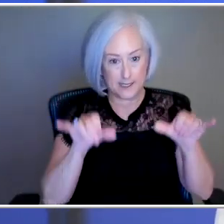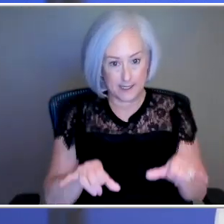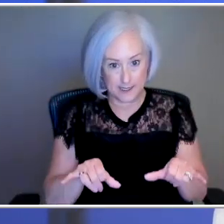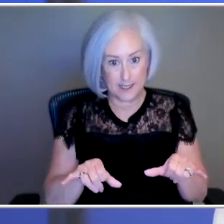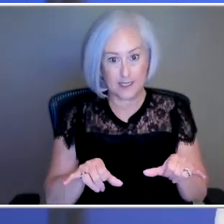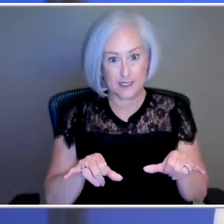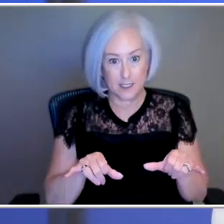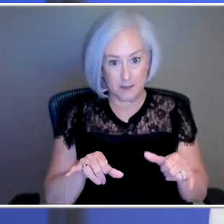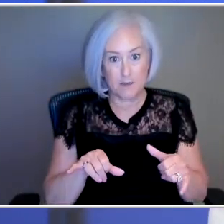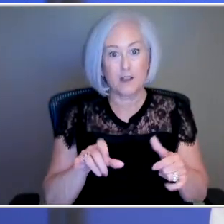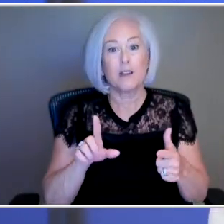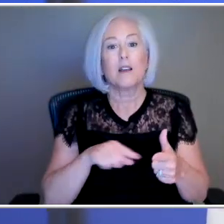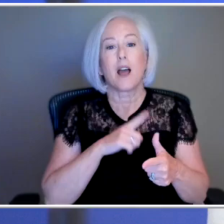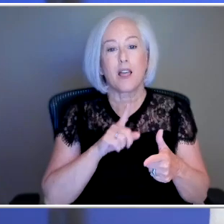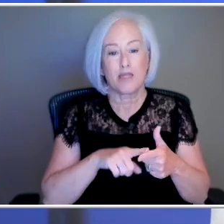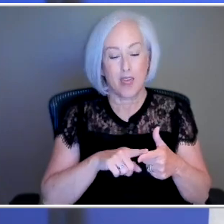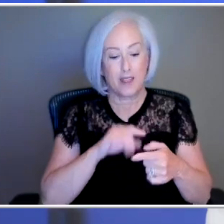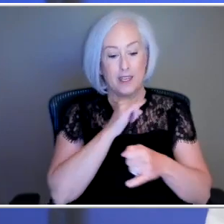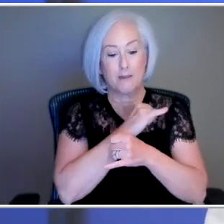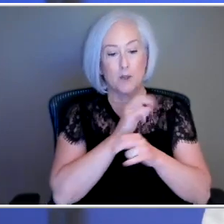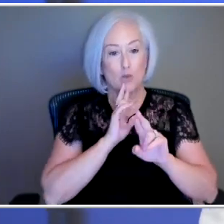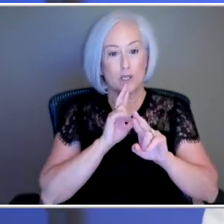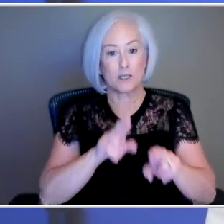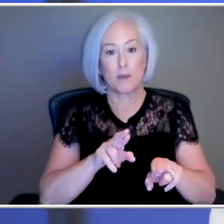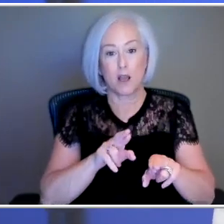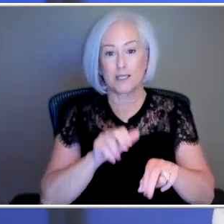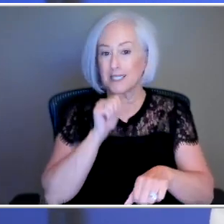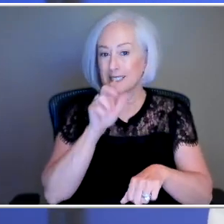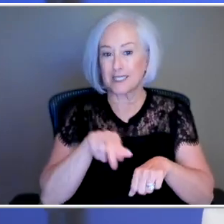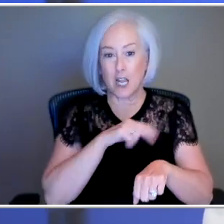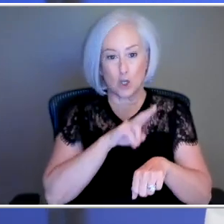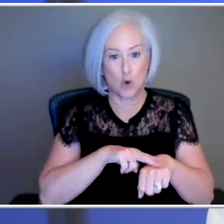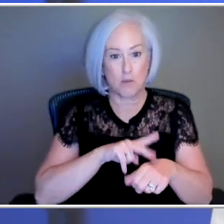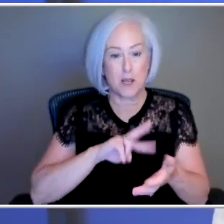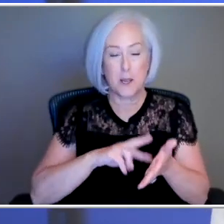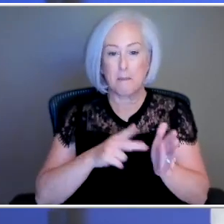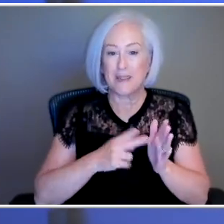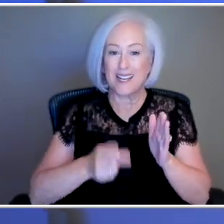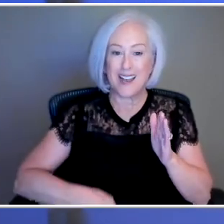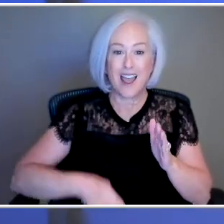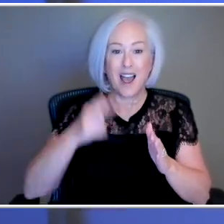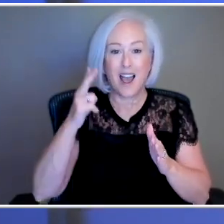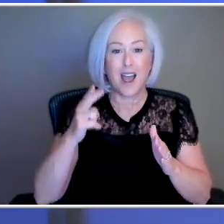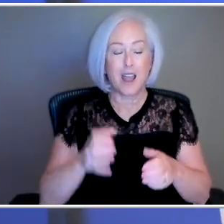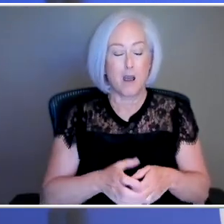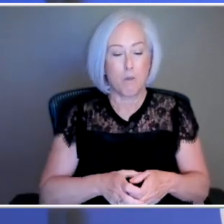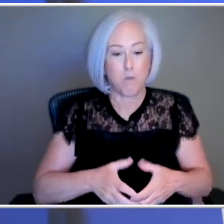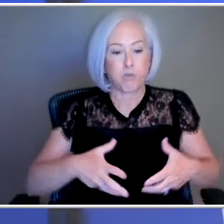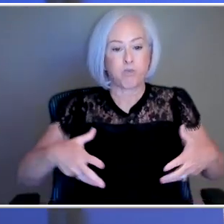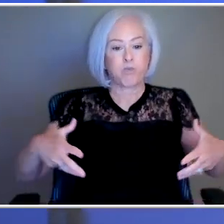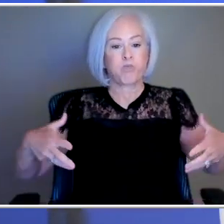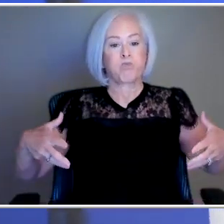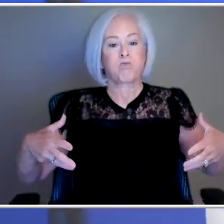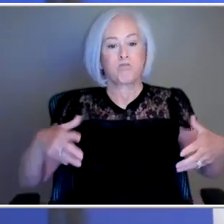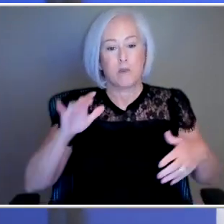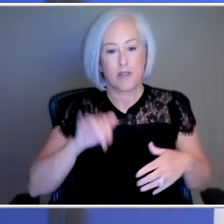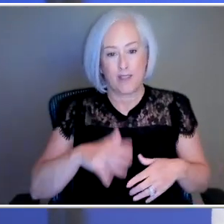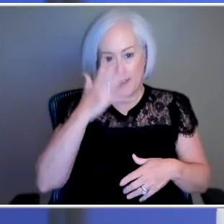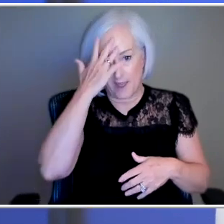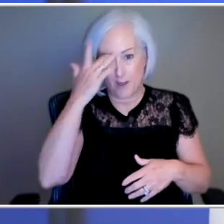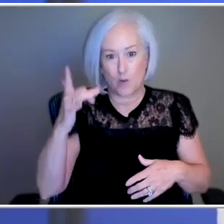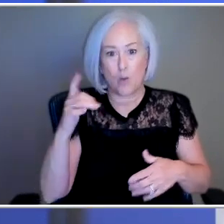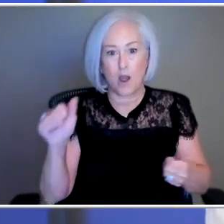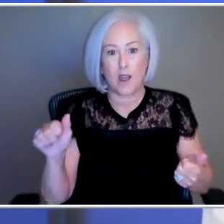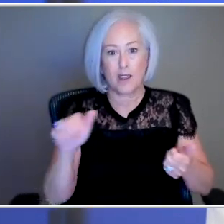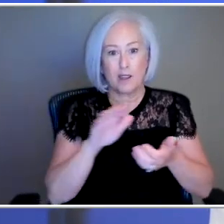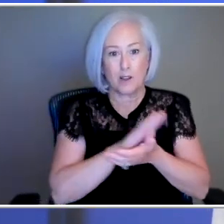immune response. So there's super high inflammation goes on in the body, which is what causes all the what we call SIR